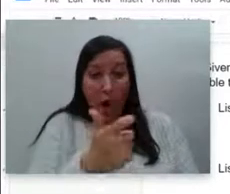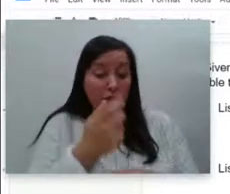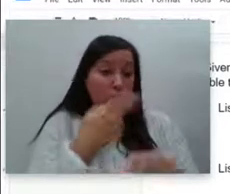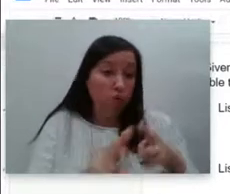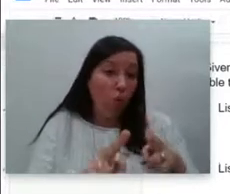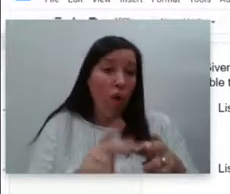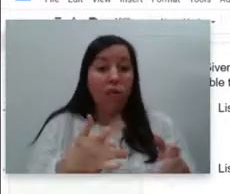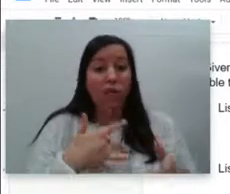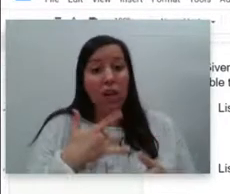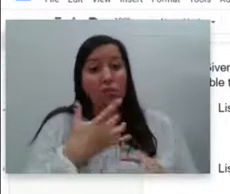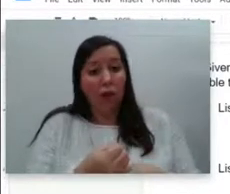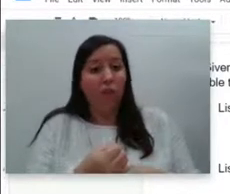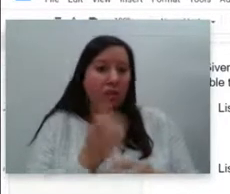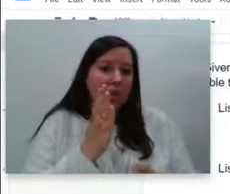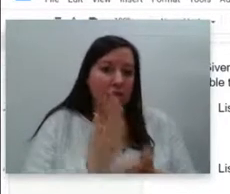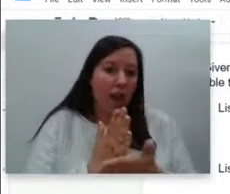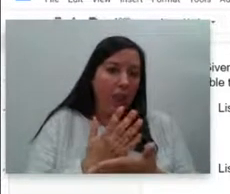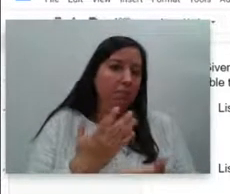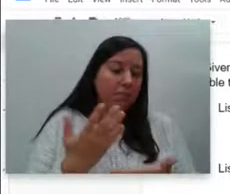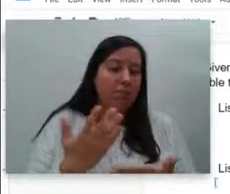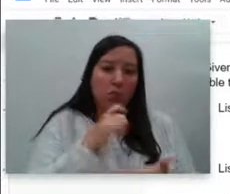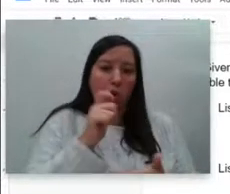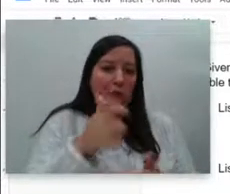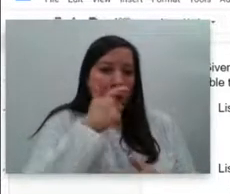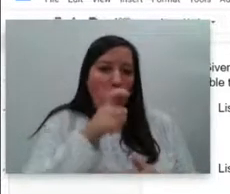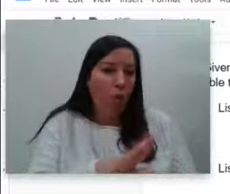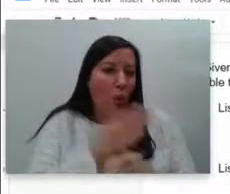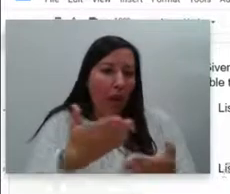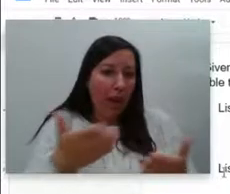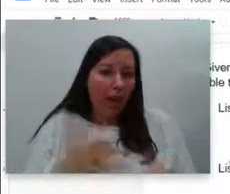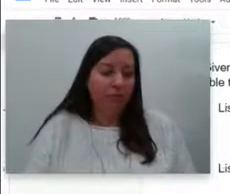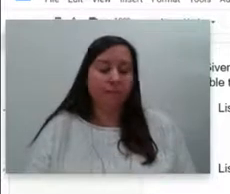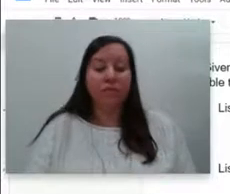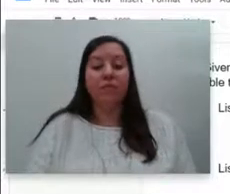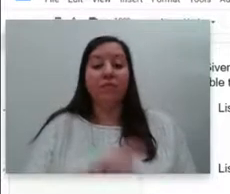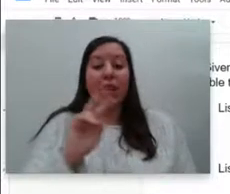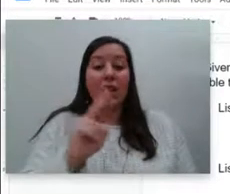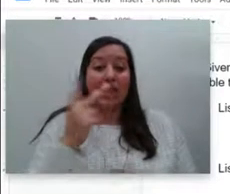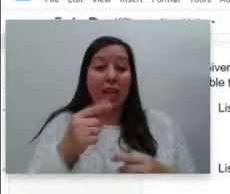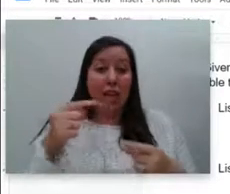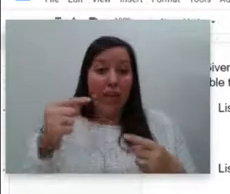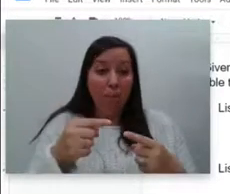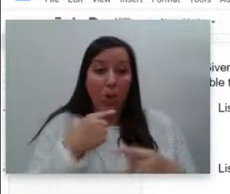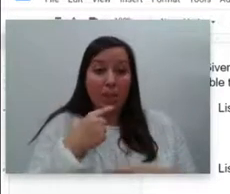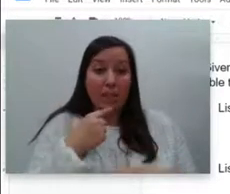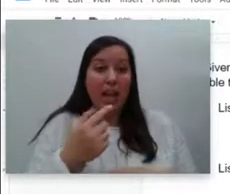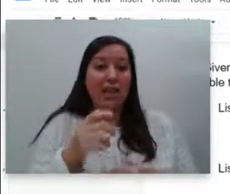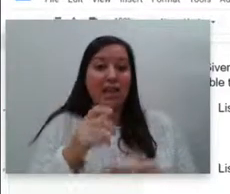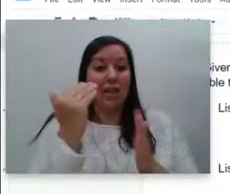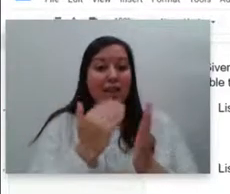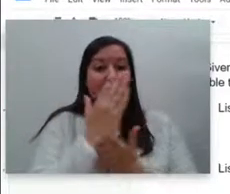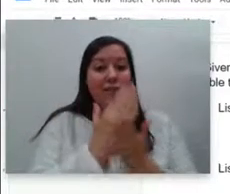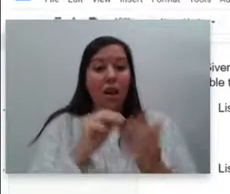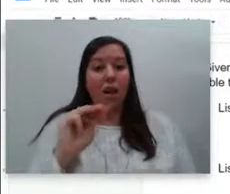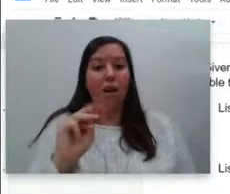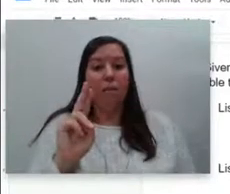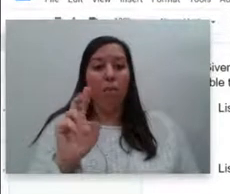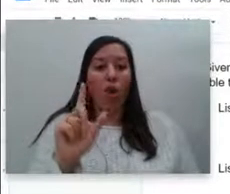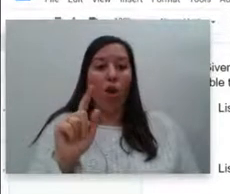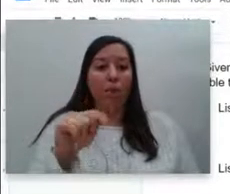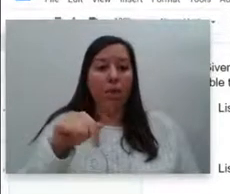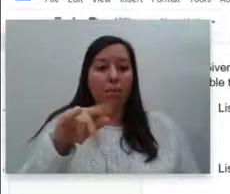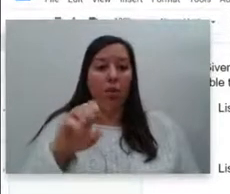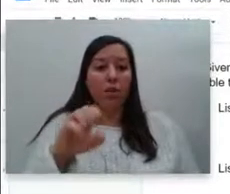feel confident that you remember what you're supposed to be doing. The second bullet says list some multiples of the number.